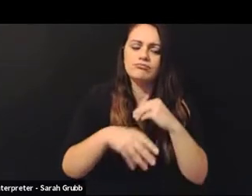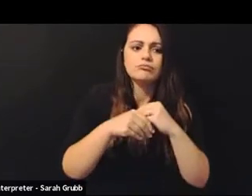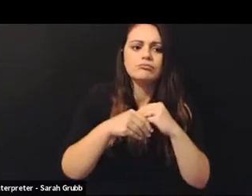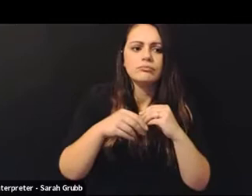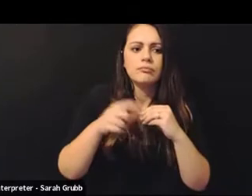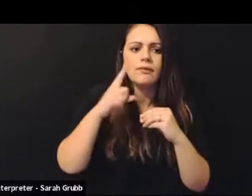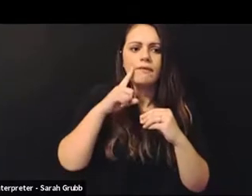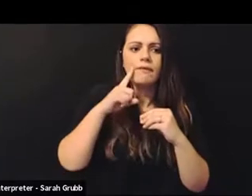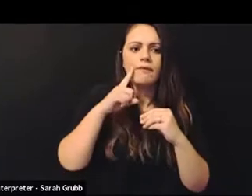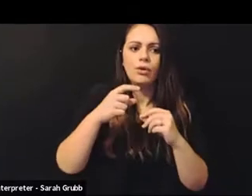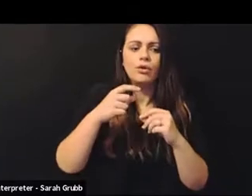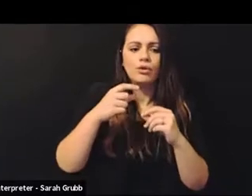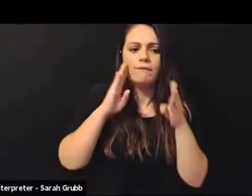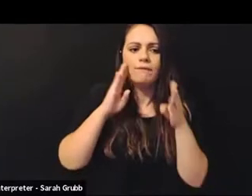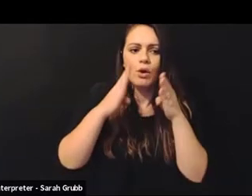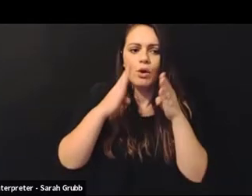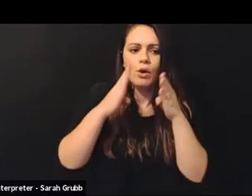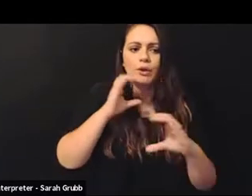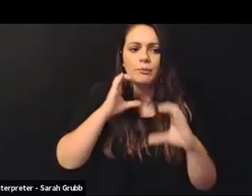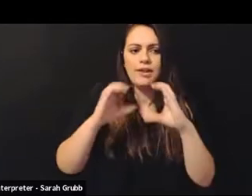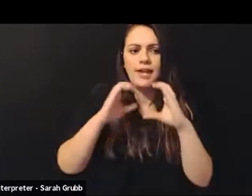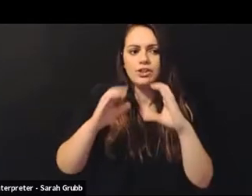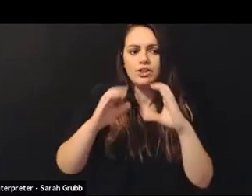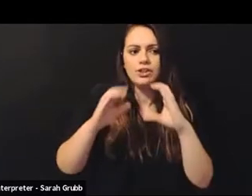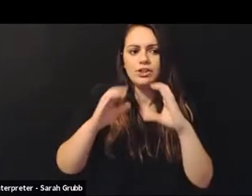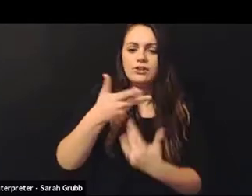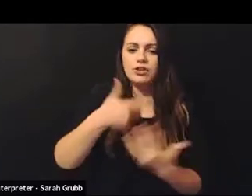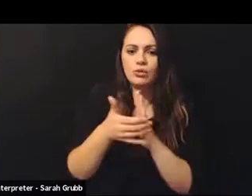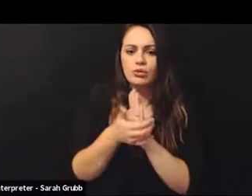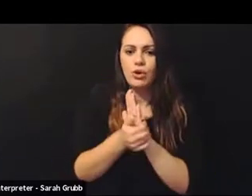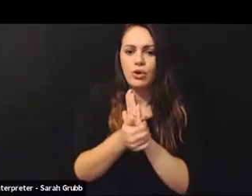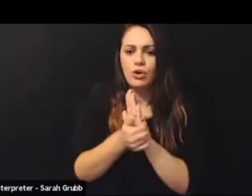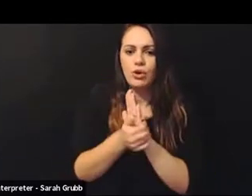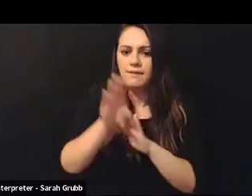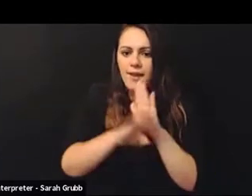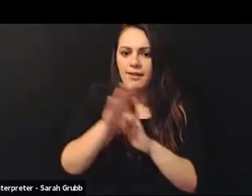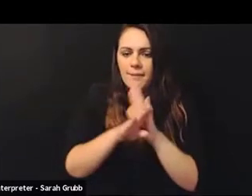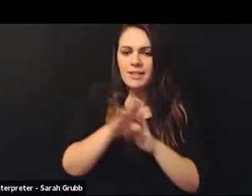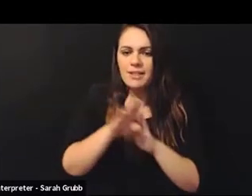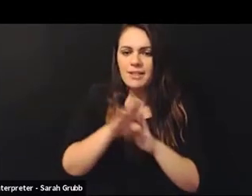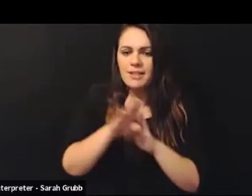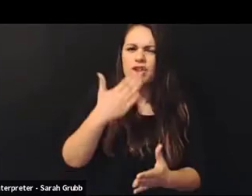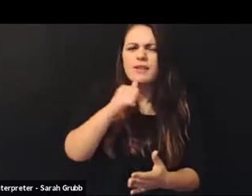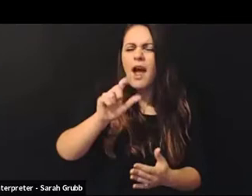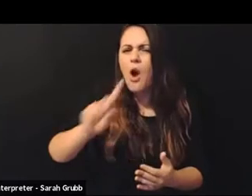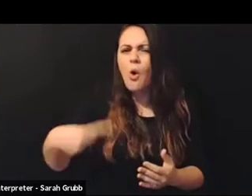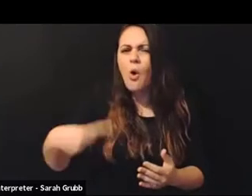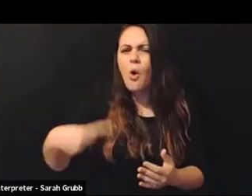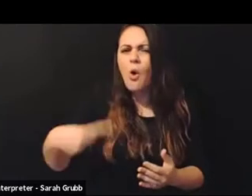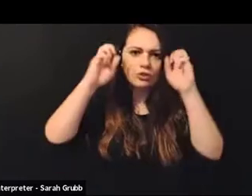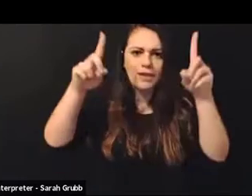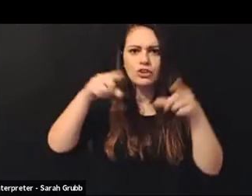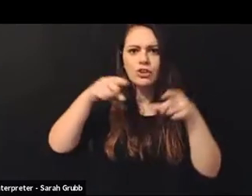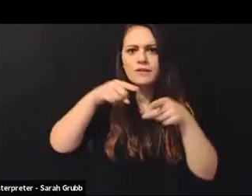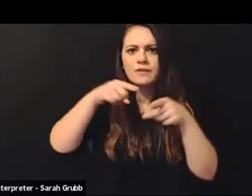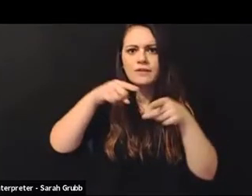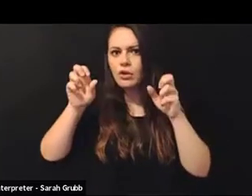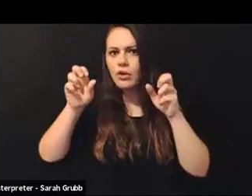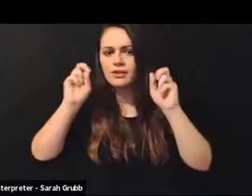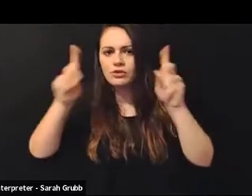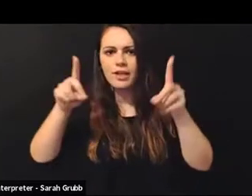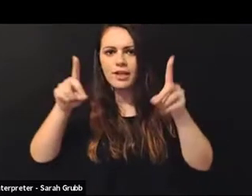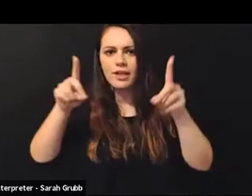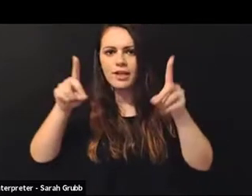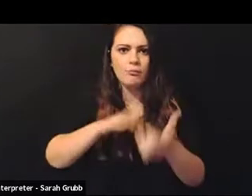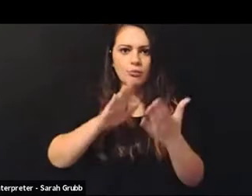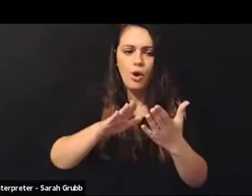processing. So that is actually good versus just a more general kind of educational approach or special ed approach. And